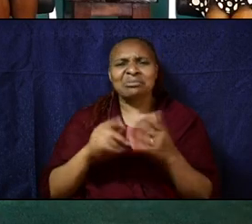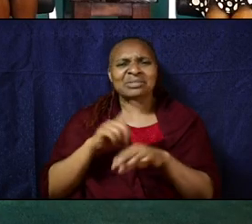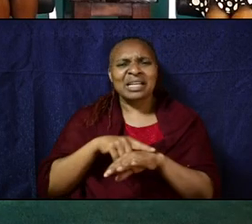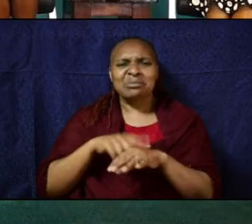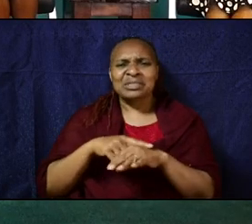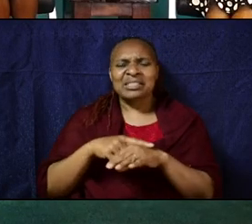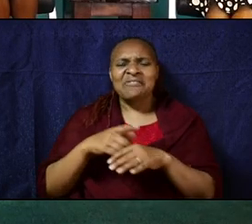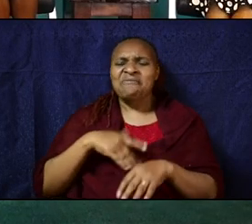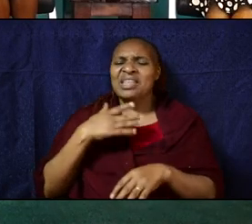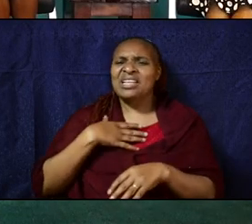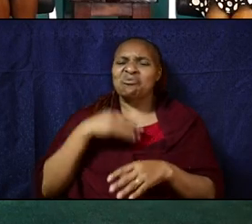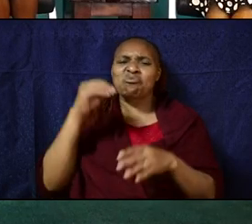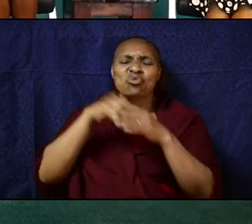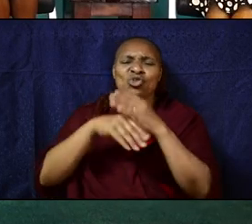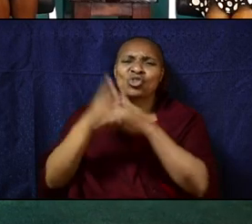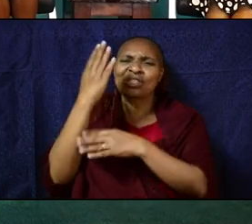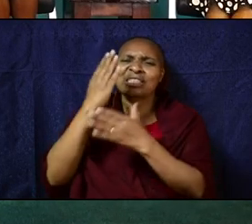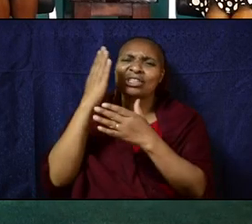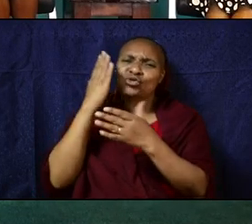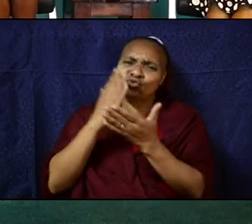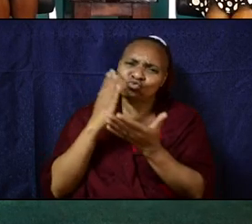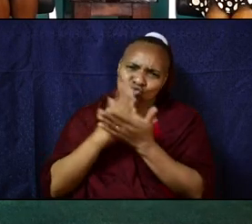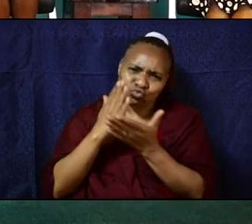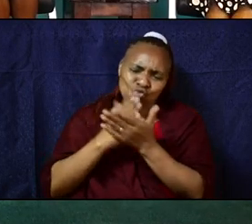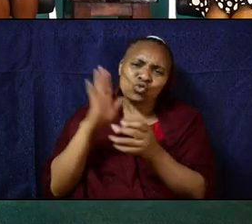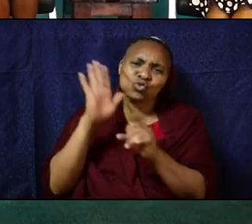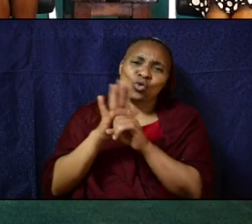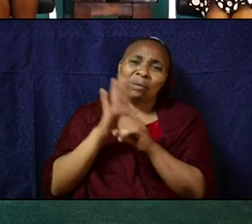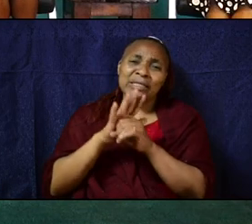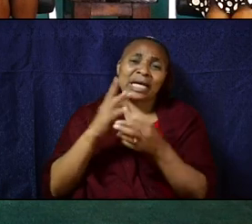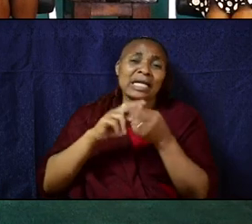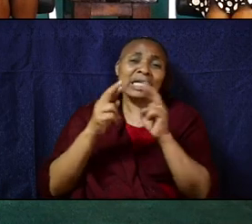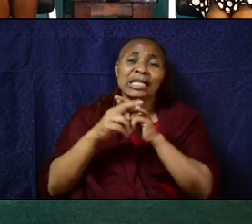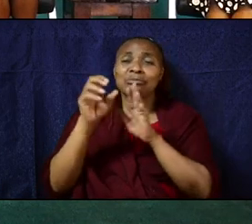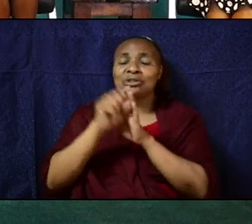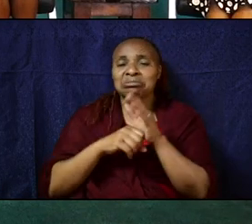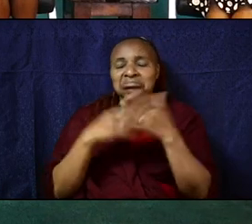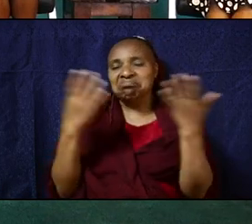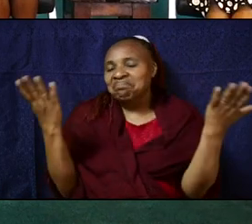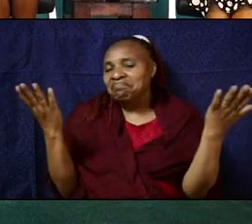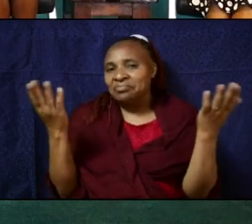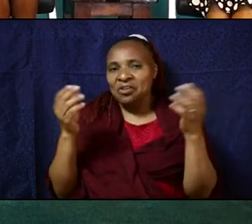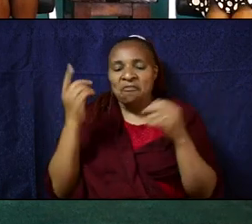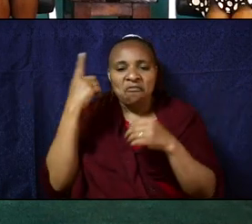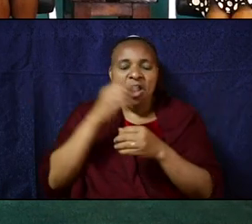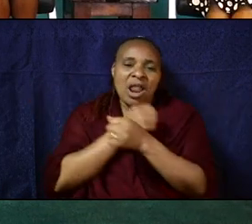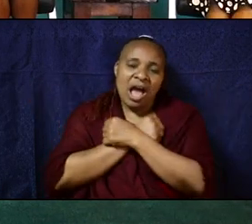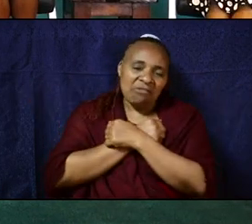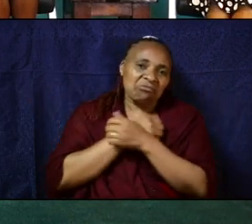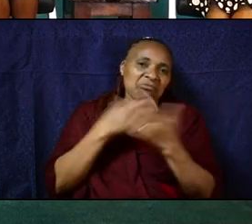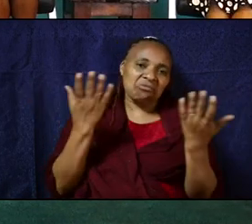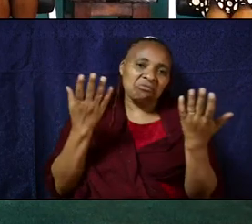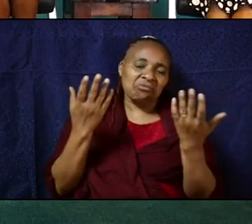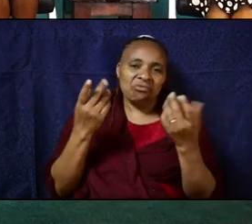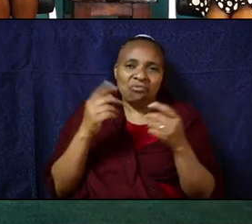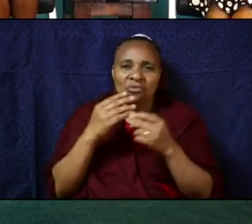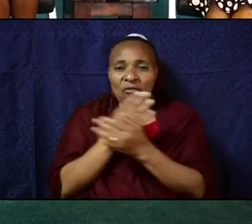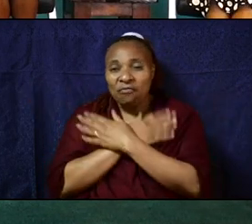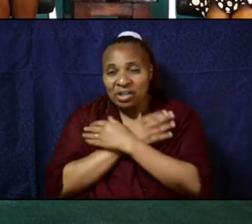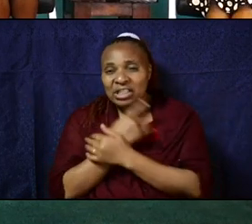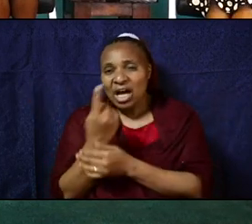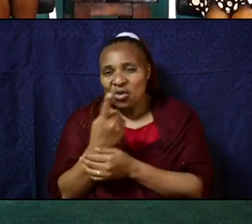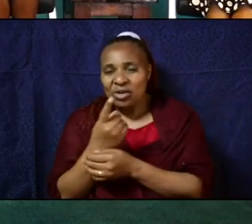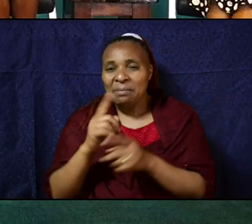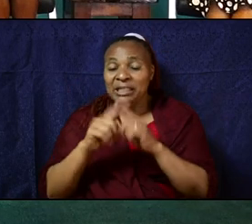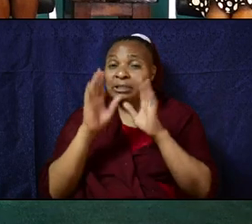to put God so much out of our relationships that we make, whether friendships or whether for love. So it's important,